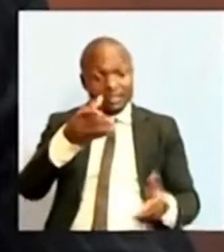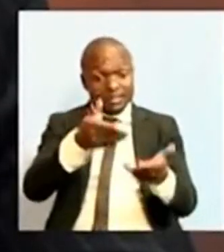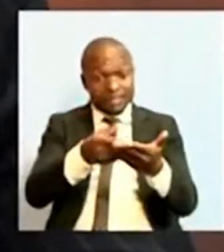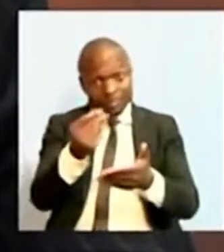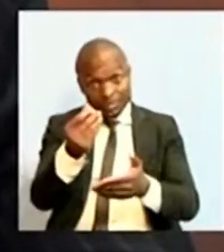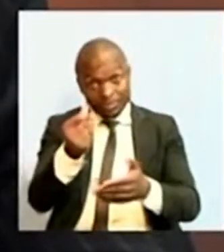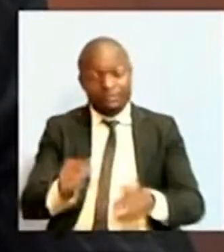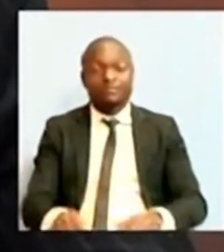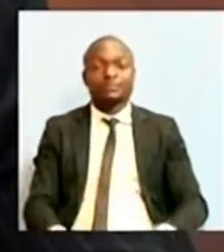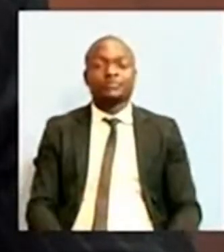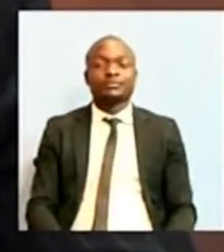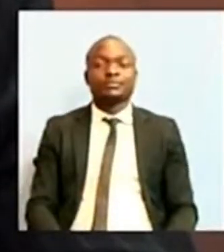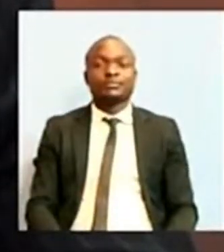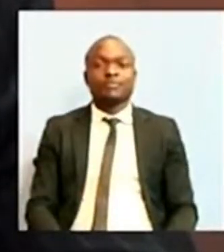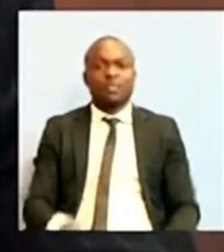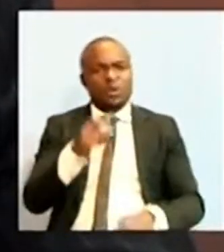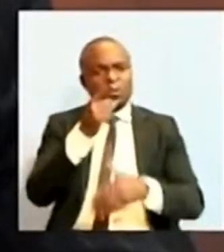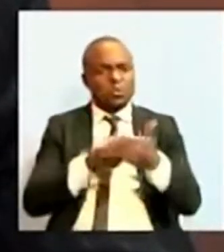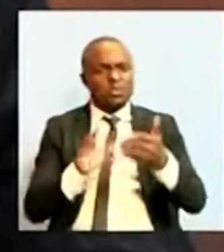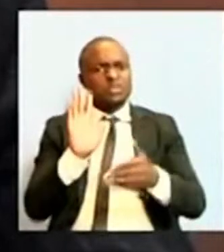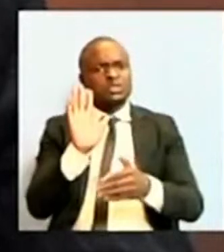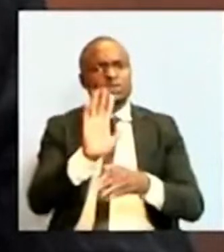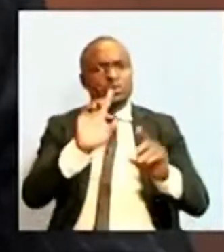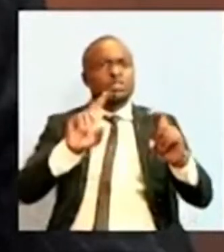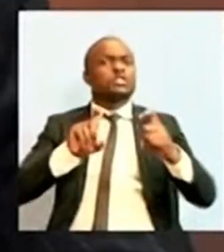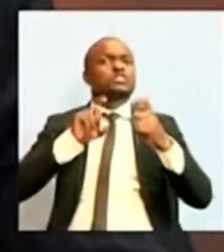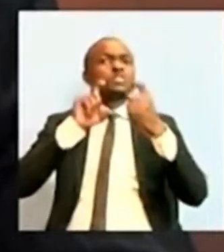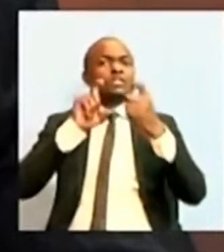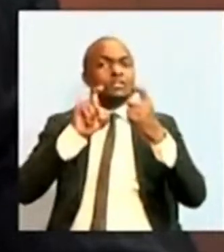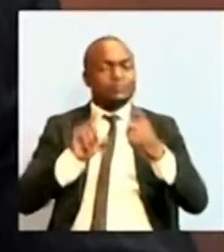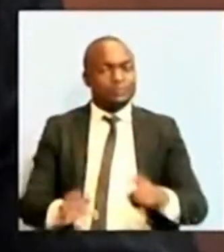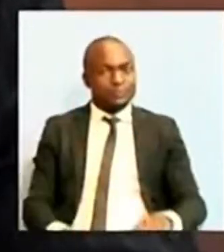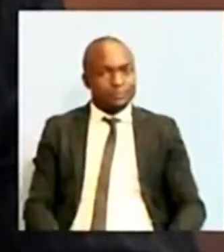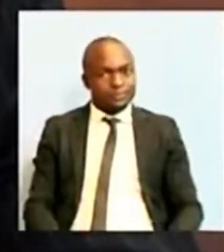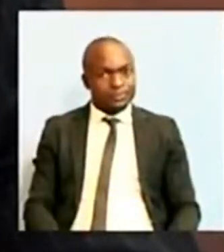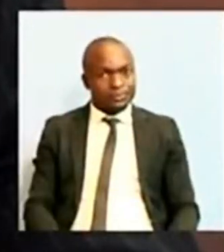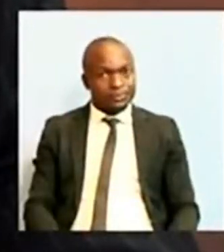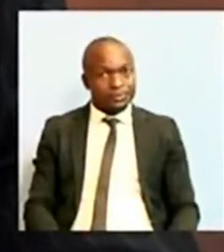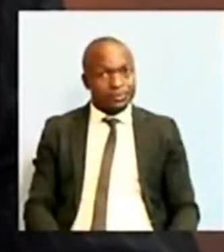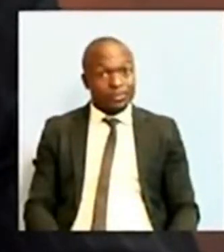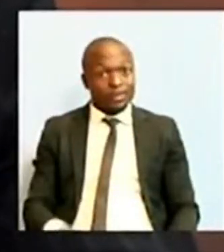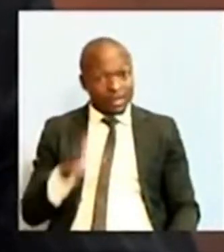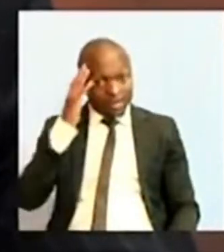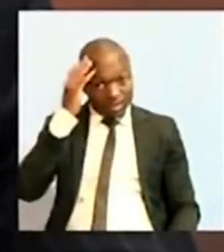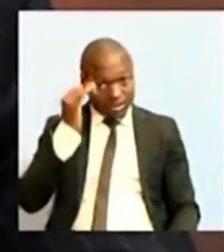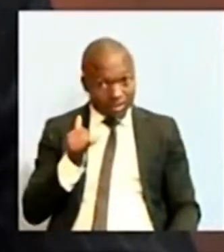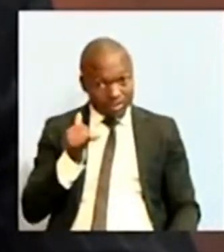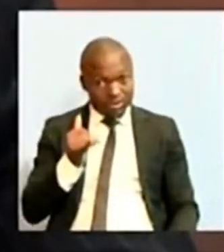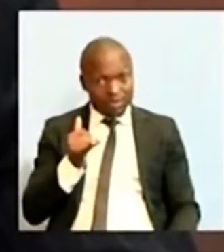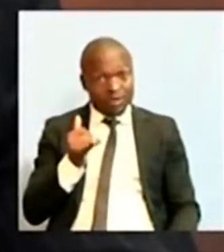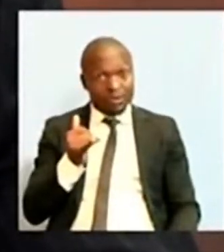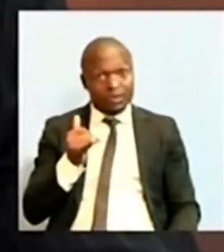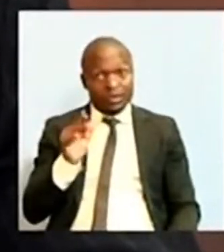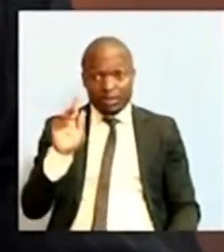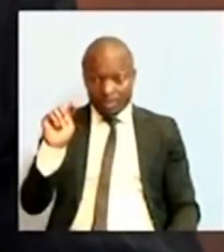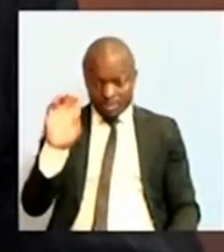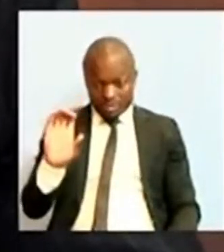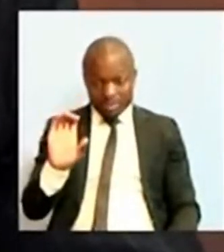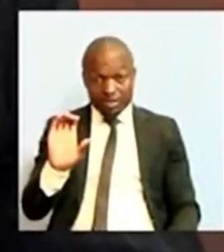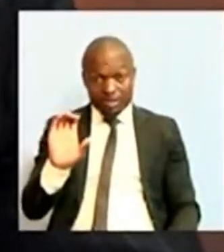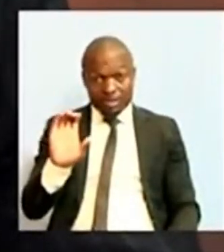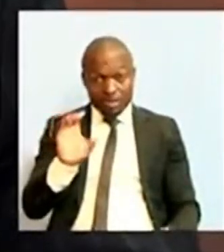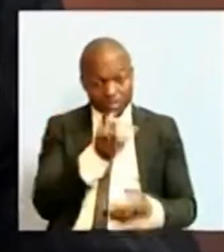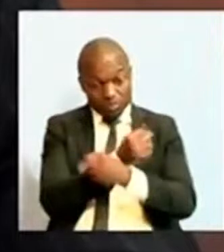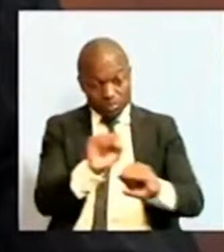monies. So what is your challenge? And I believe that's the more reason why you are TC now. It's to sort out such kind